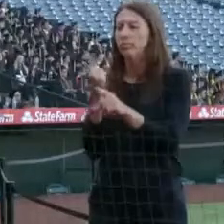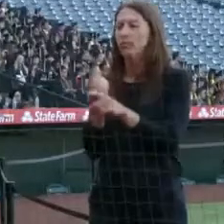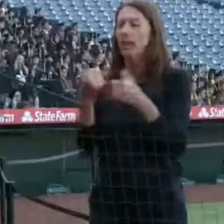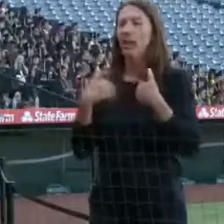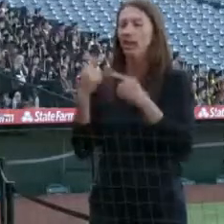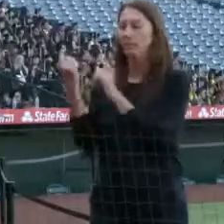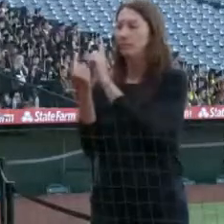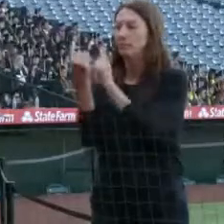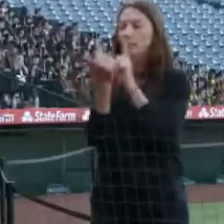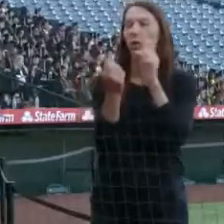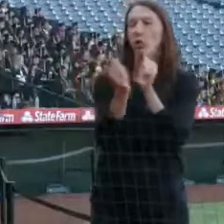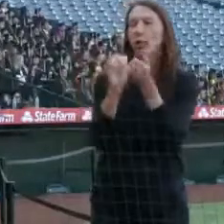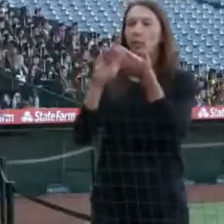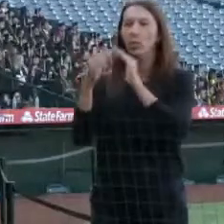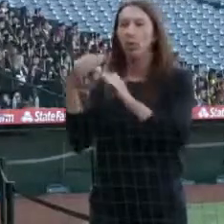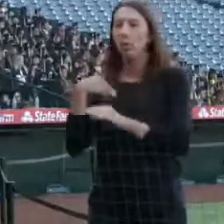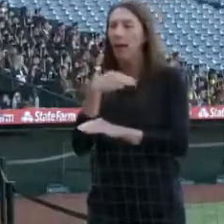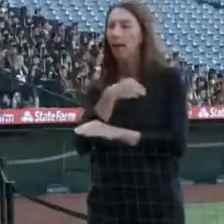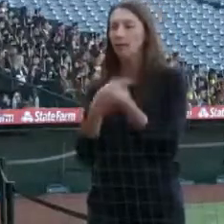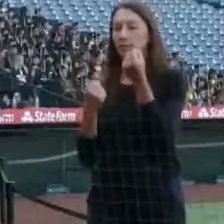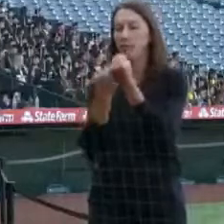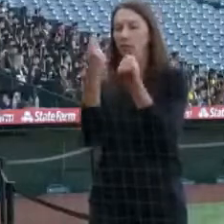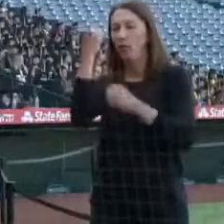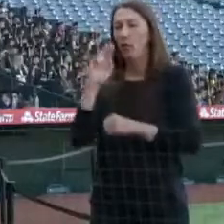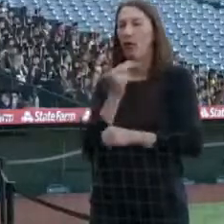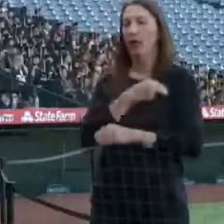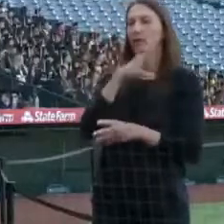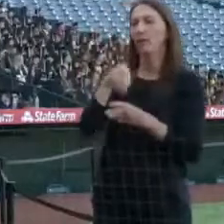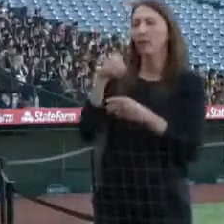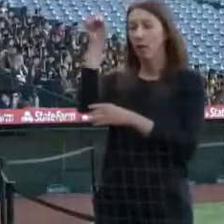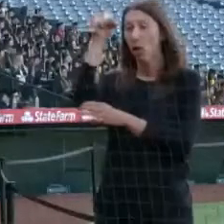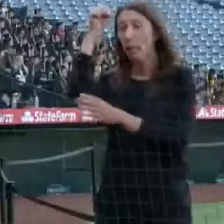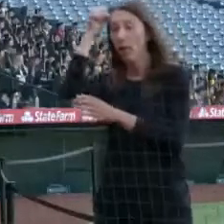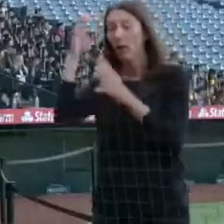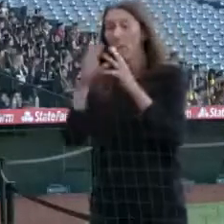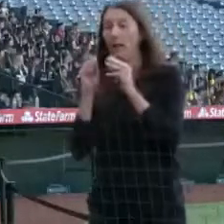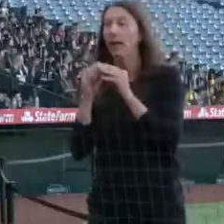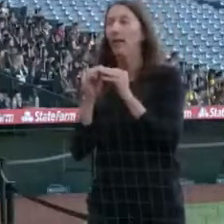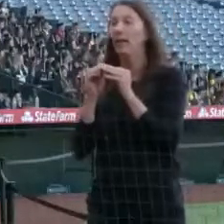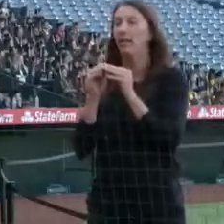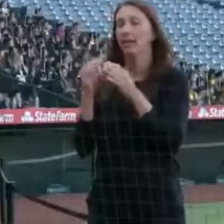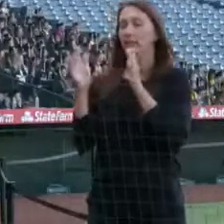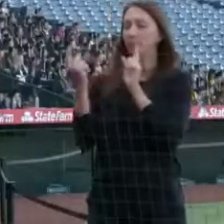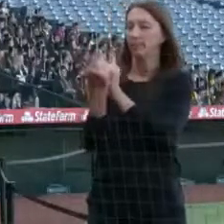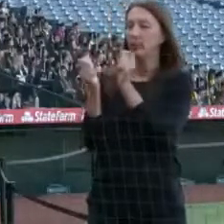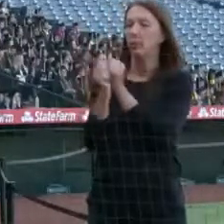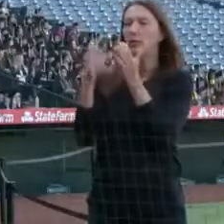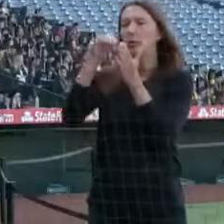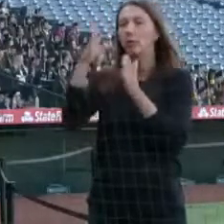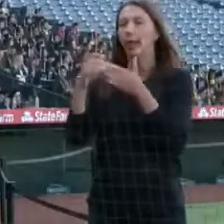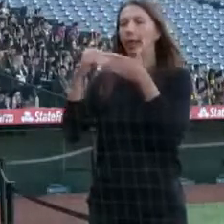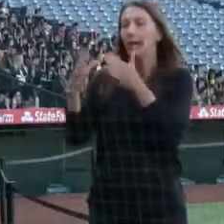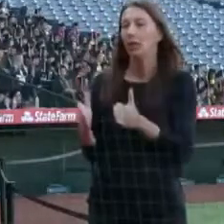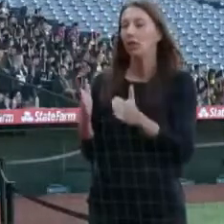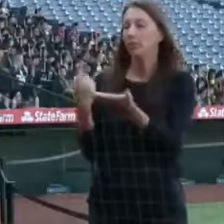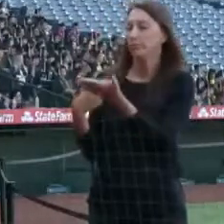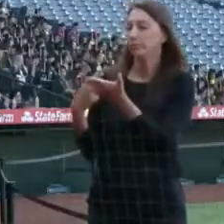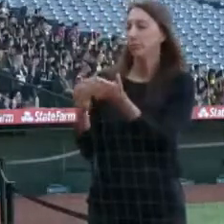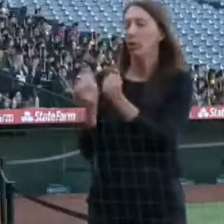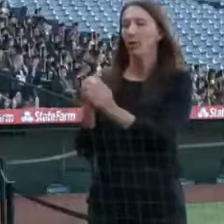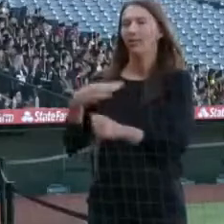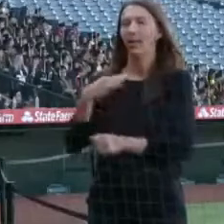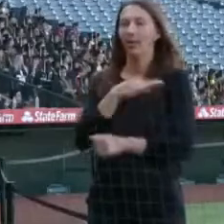members, lobbies for us in Sacramento, meets with student leaders, and talks with faculty about their